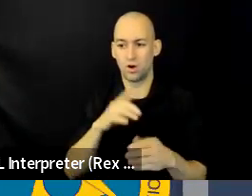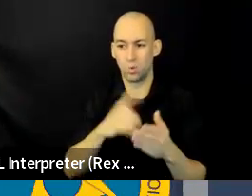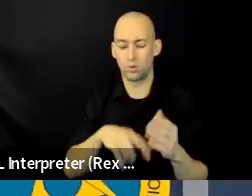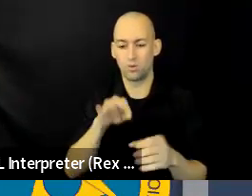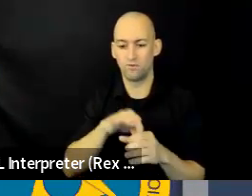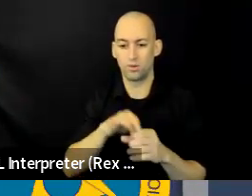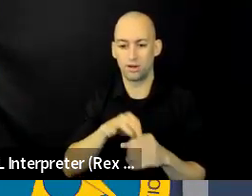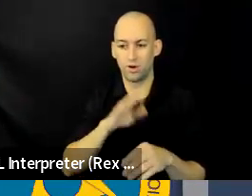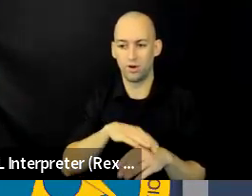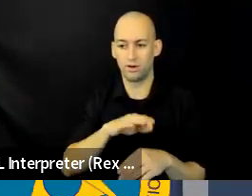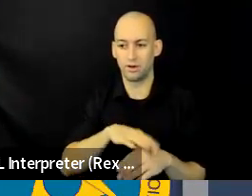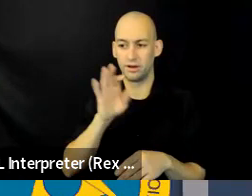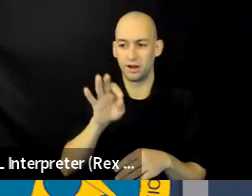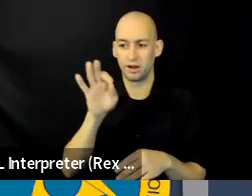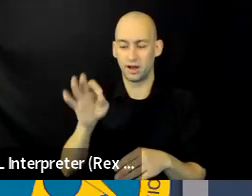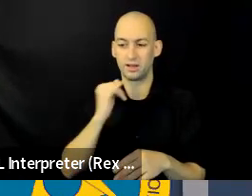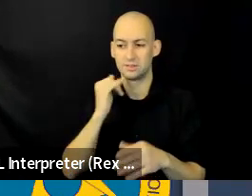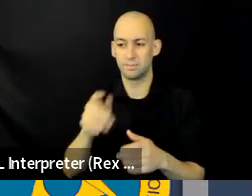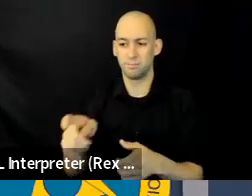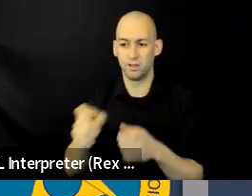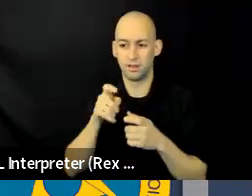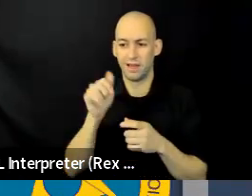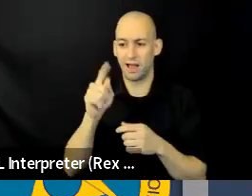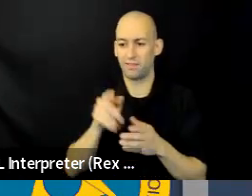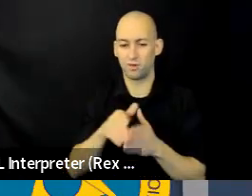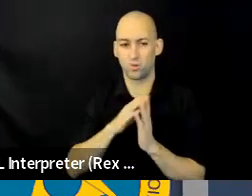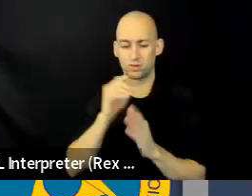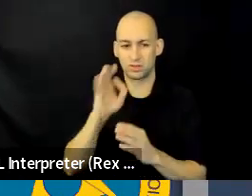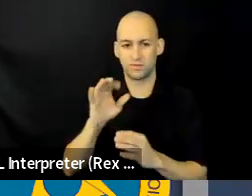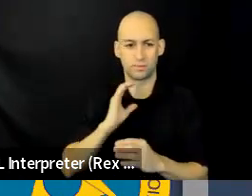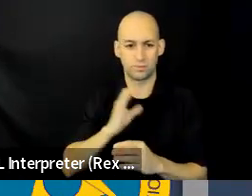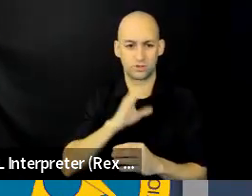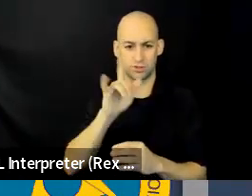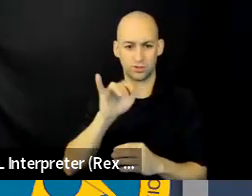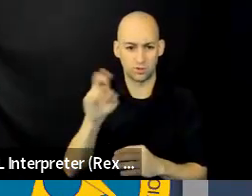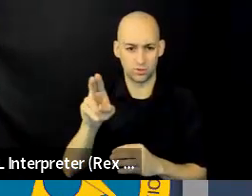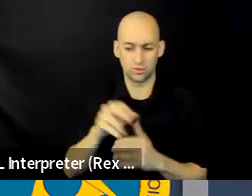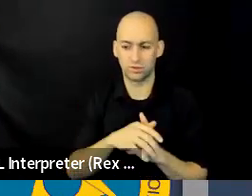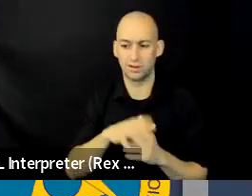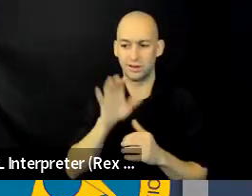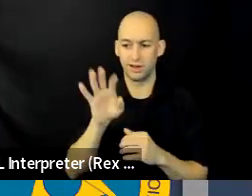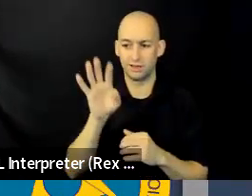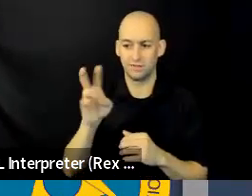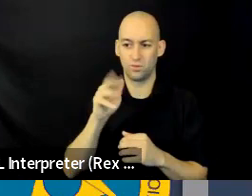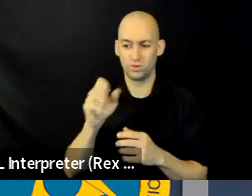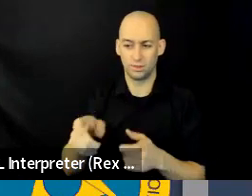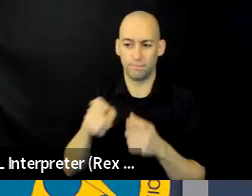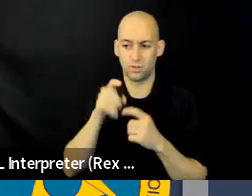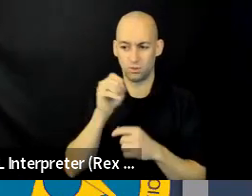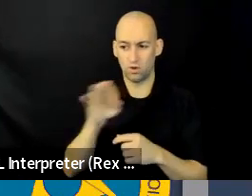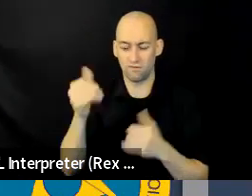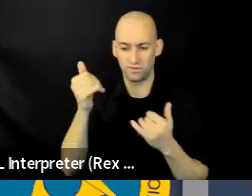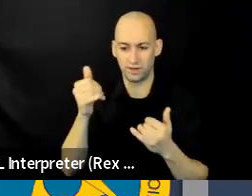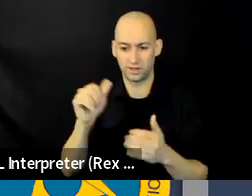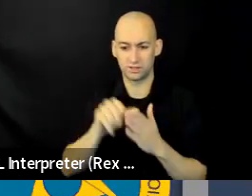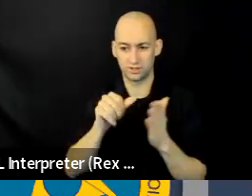voting on. 99 is pulled at the request of Commissioner Liu. We'll consider that in a moment. 97 was pulled off of today's